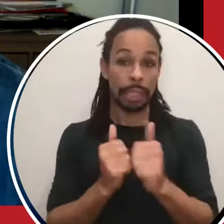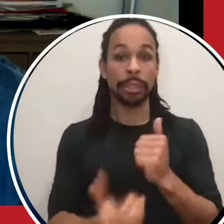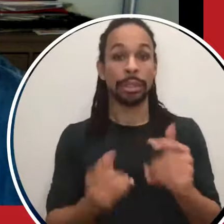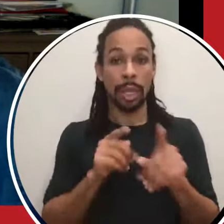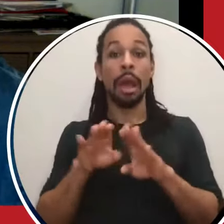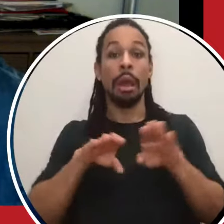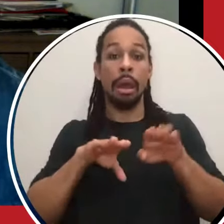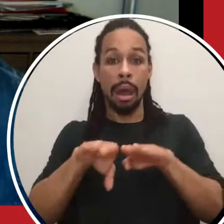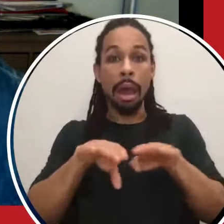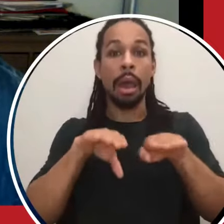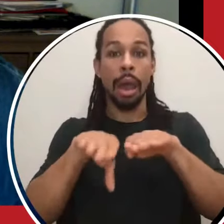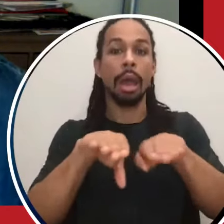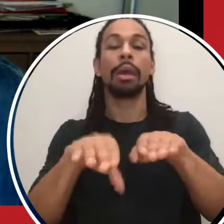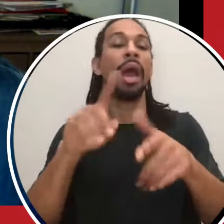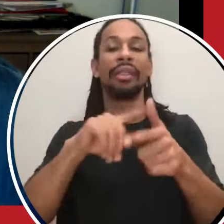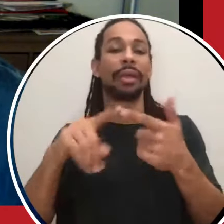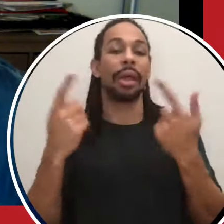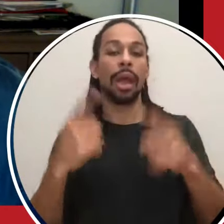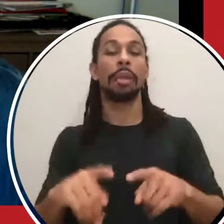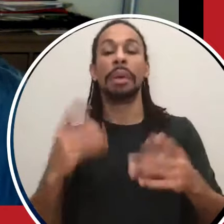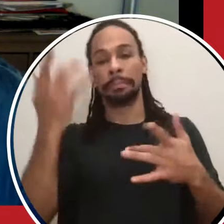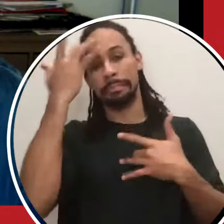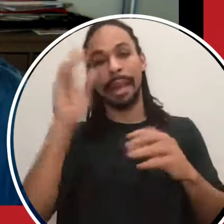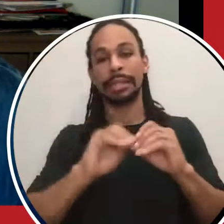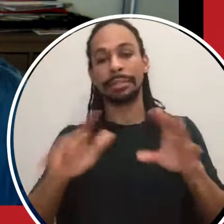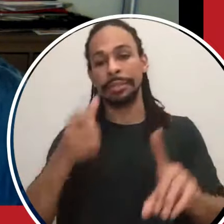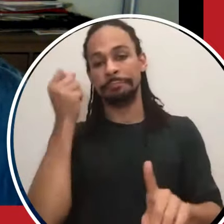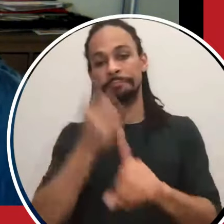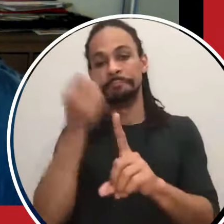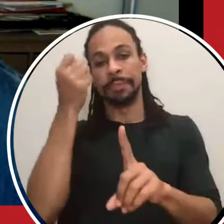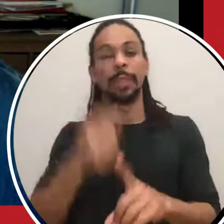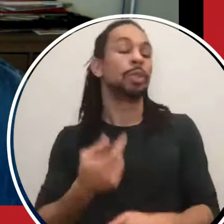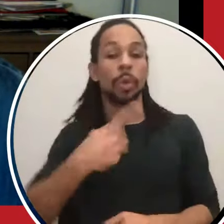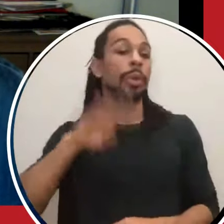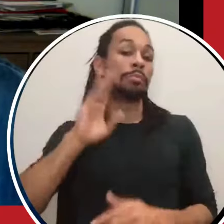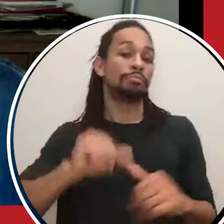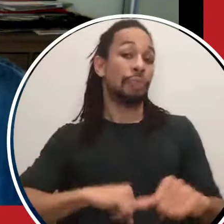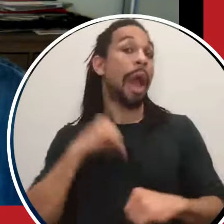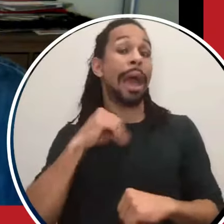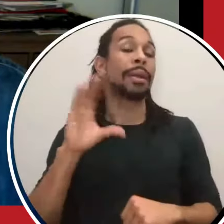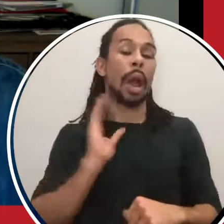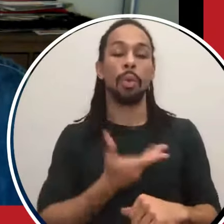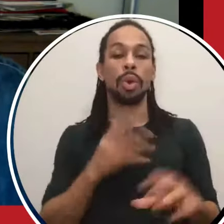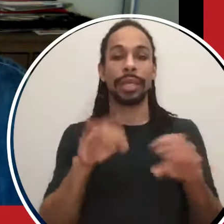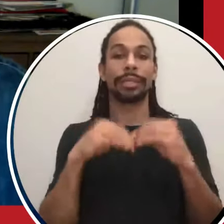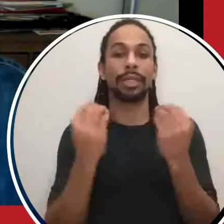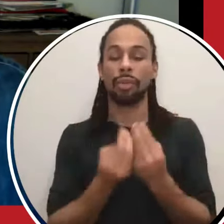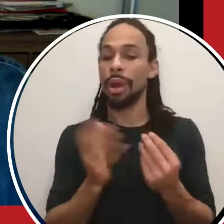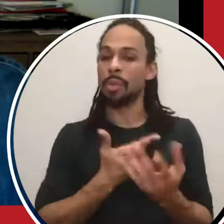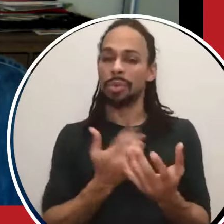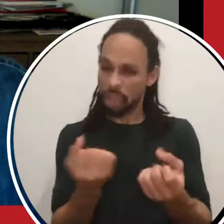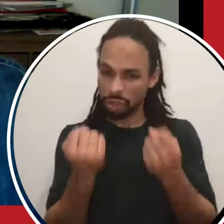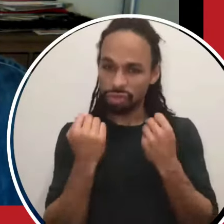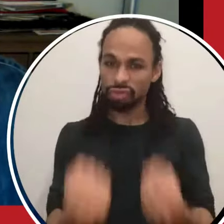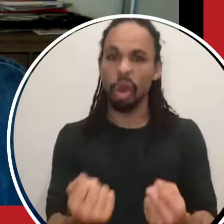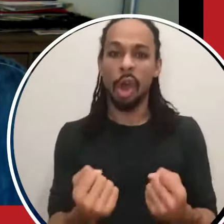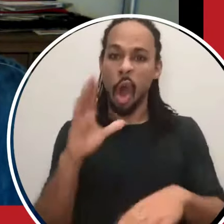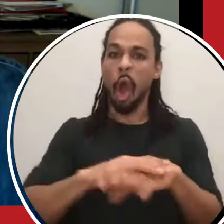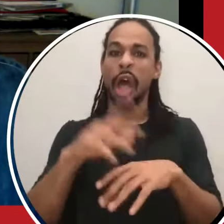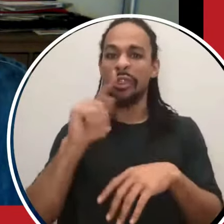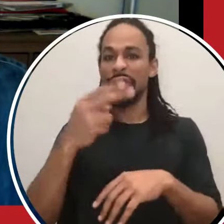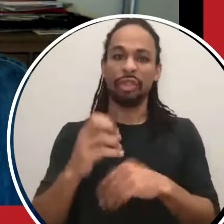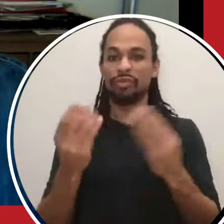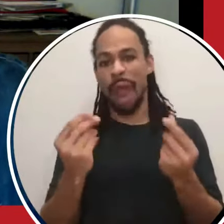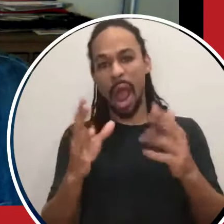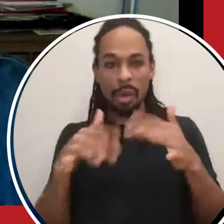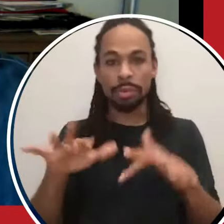And we pride ourselves in the organization on having a really strong ground game. We're in local politics. It's